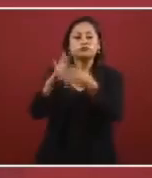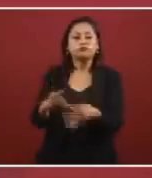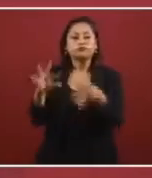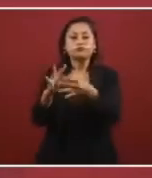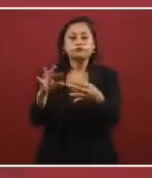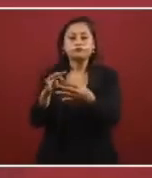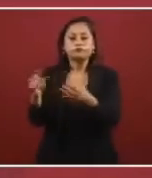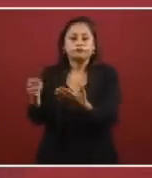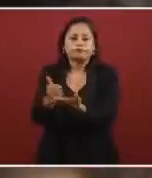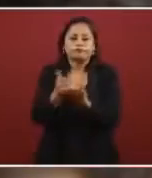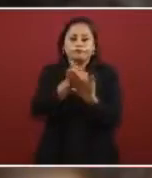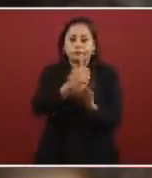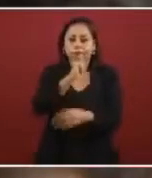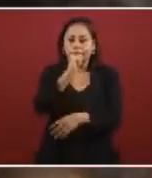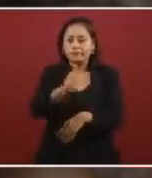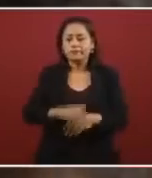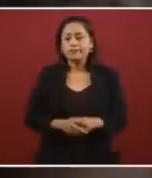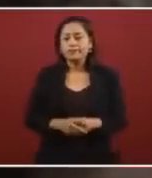have the results yet.